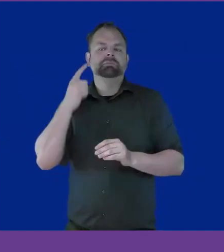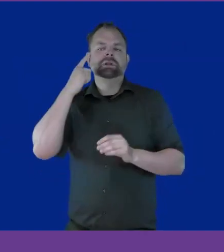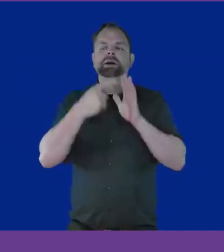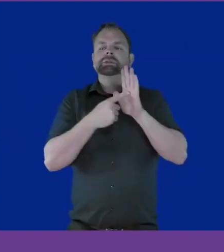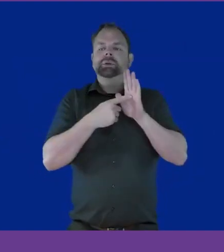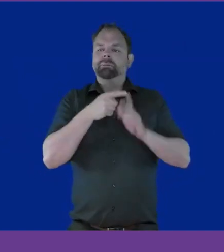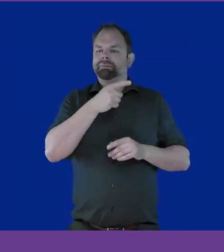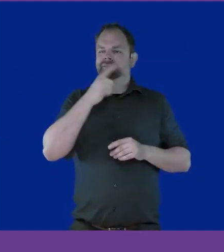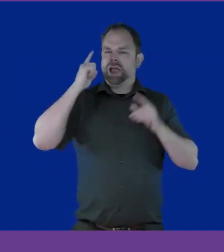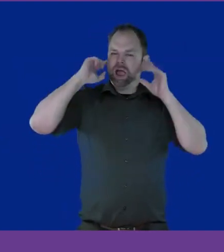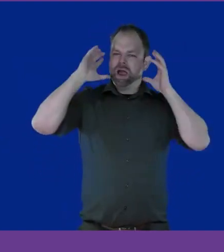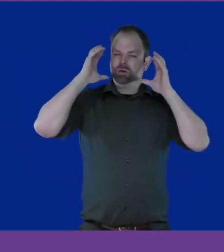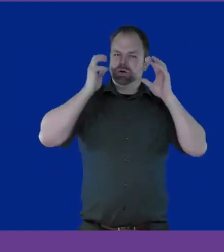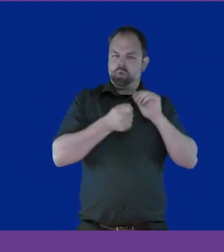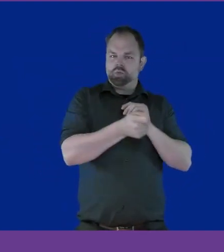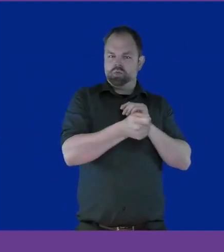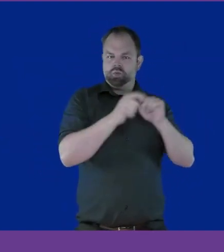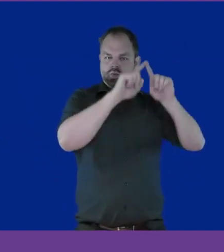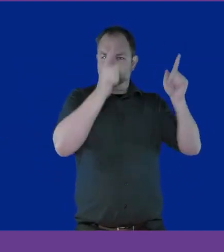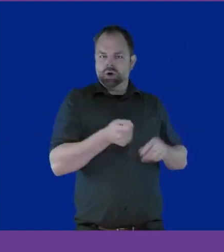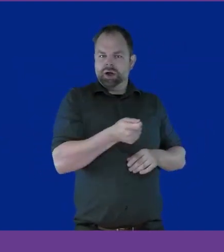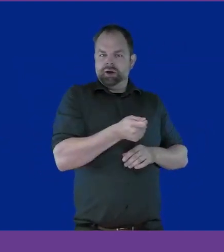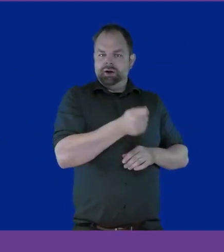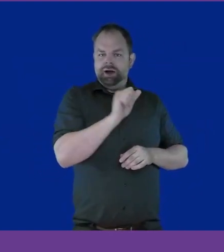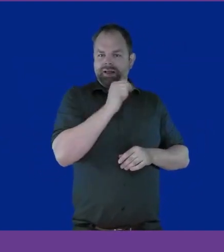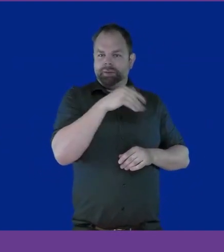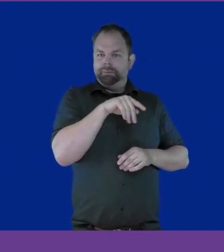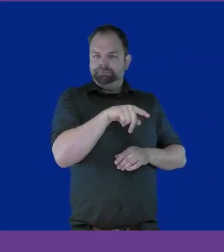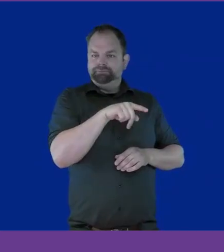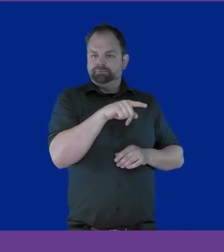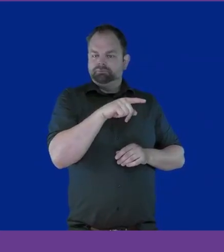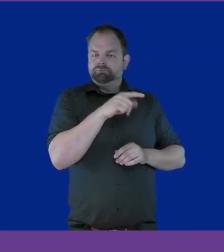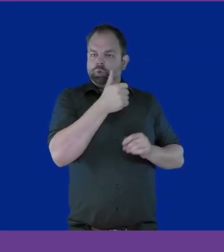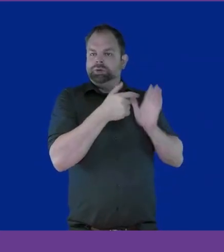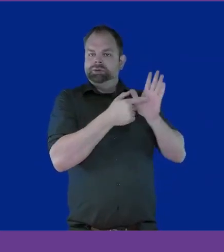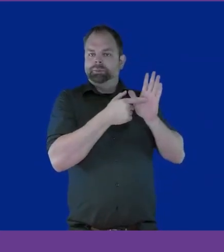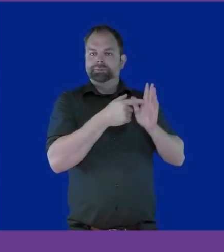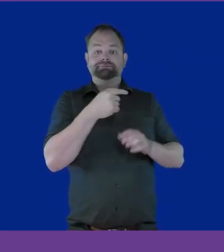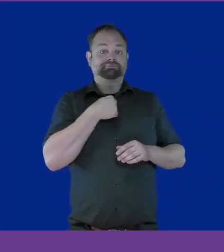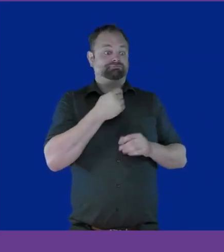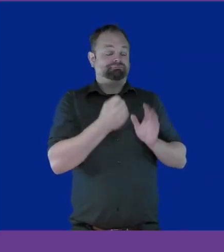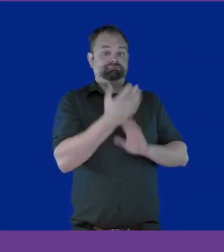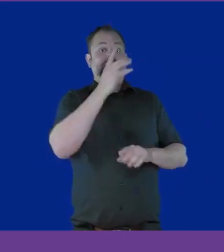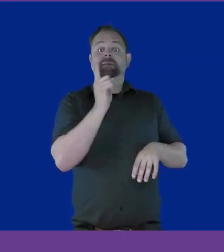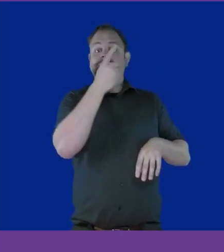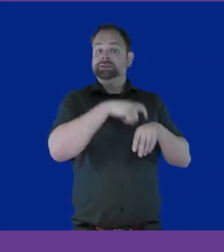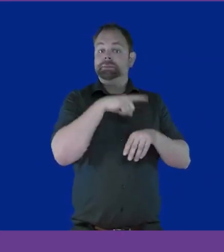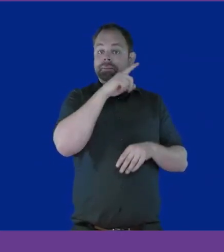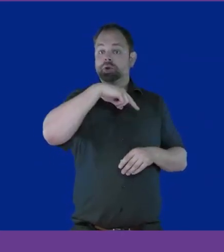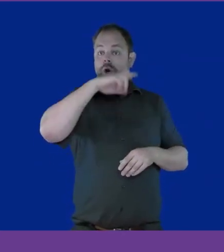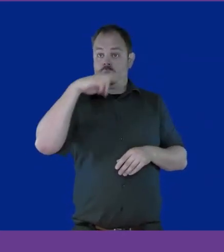plug in it. But they complained afterwards that no one used it. And they said there's no need for it.